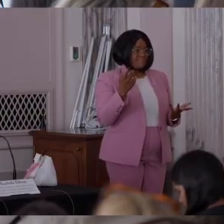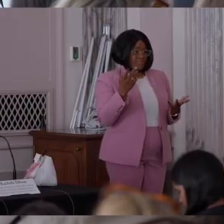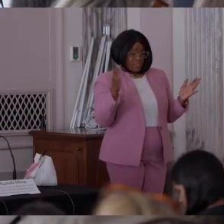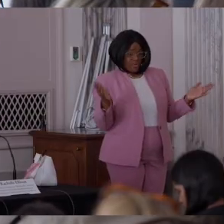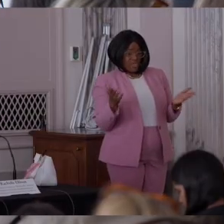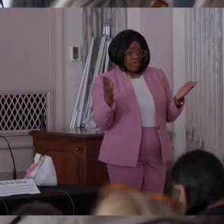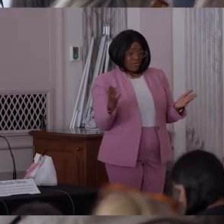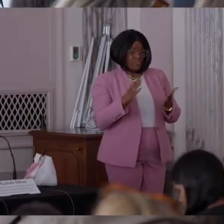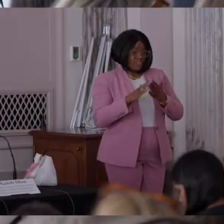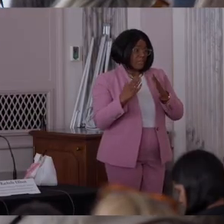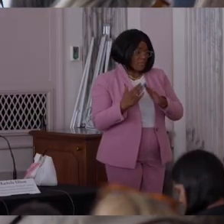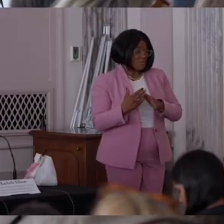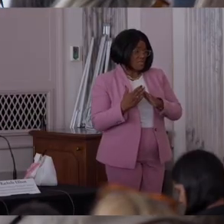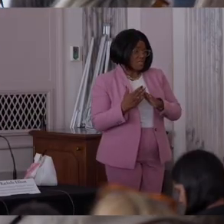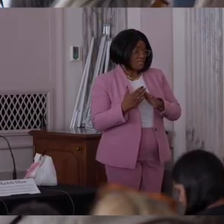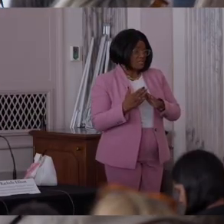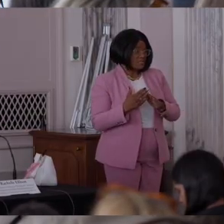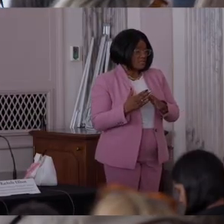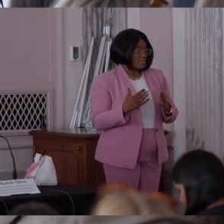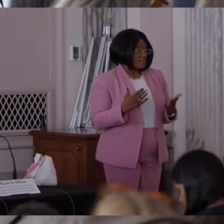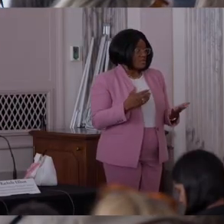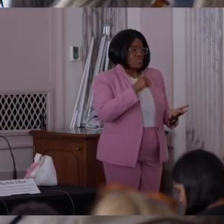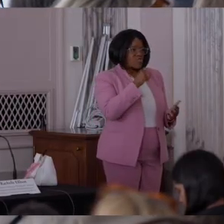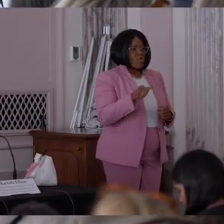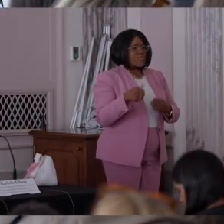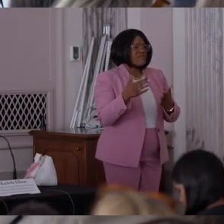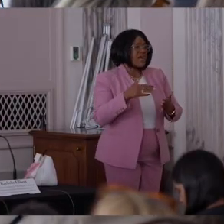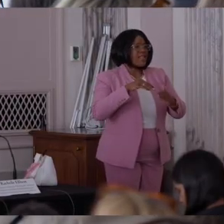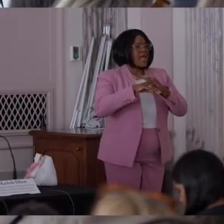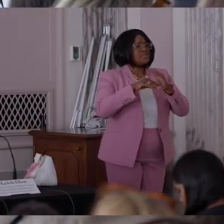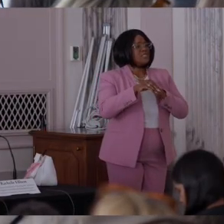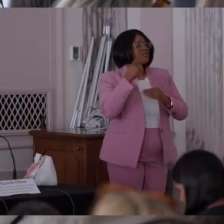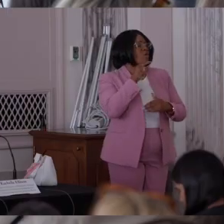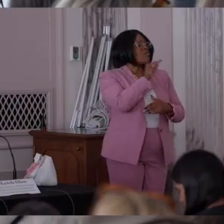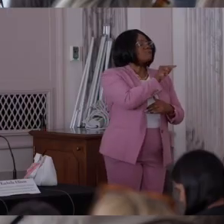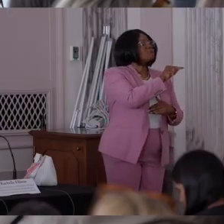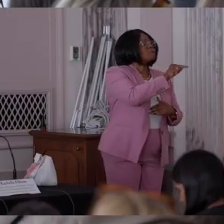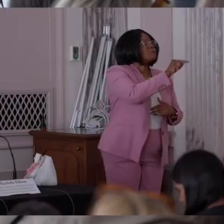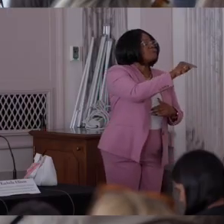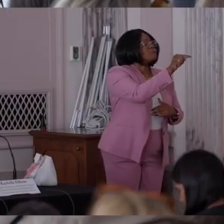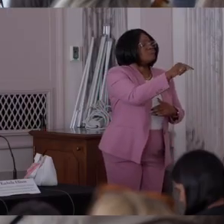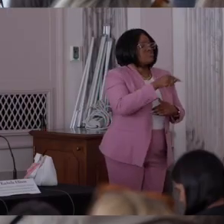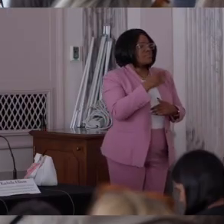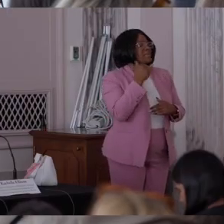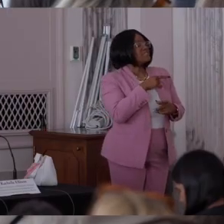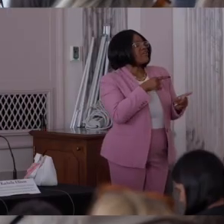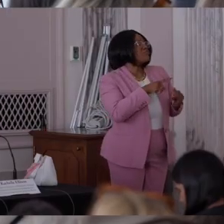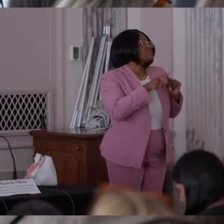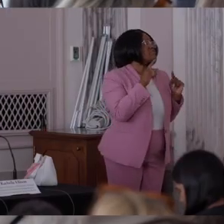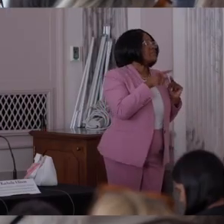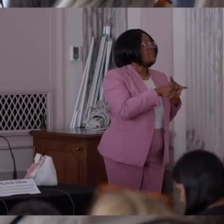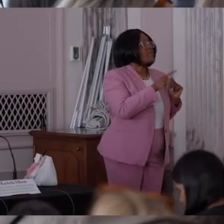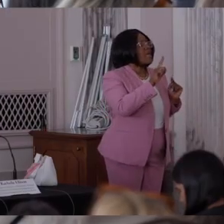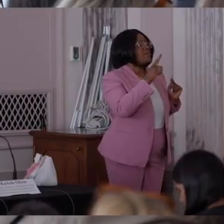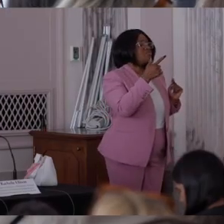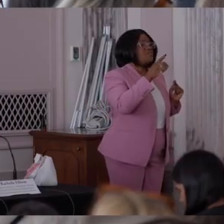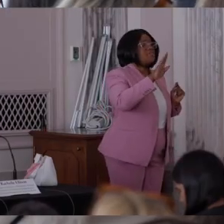encouraging communities to not provide access for people that are in the